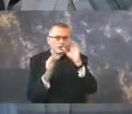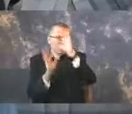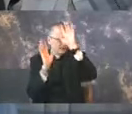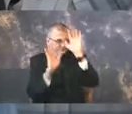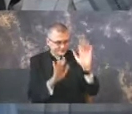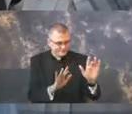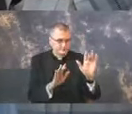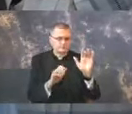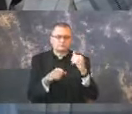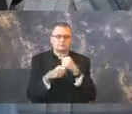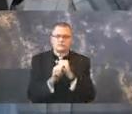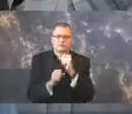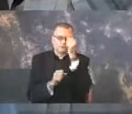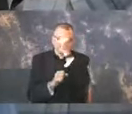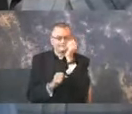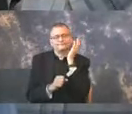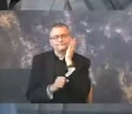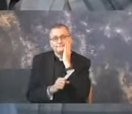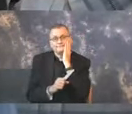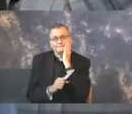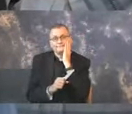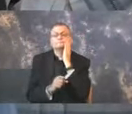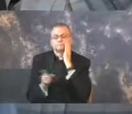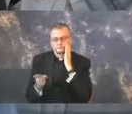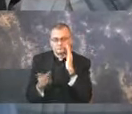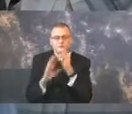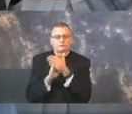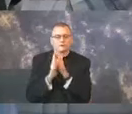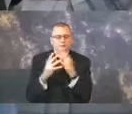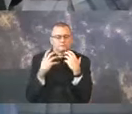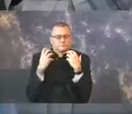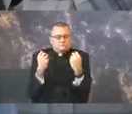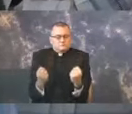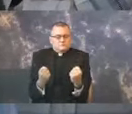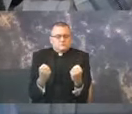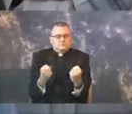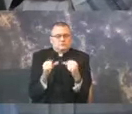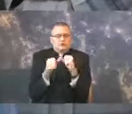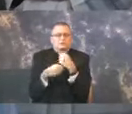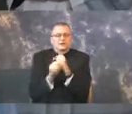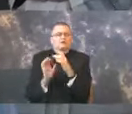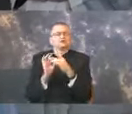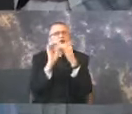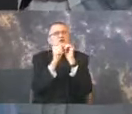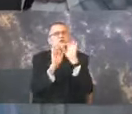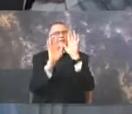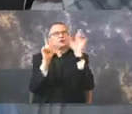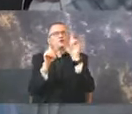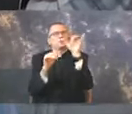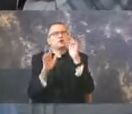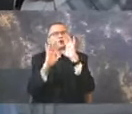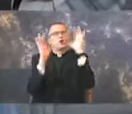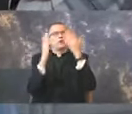partakers of eternal life and sharers of eternal glory through Christ our Lord.